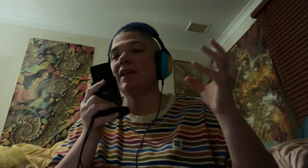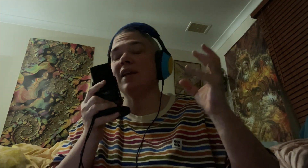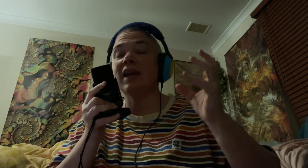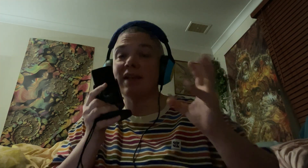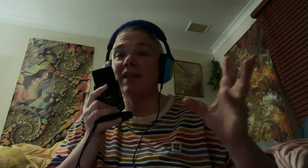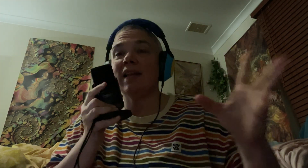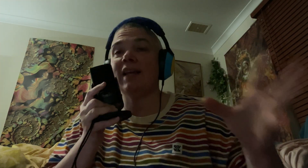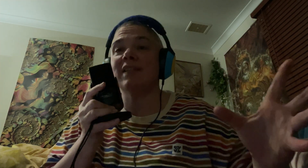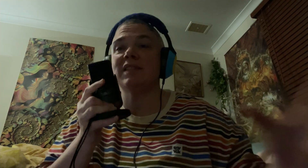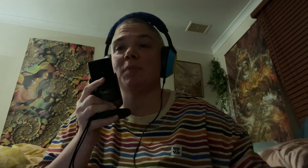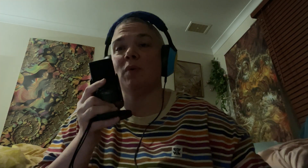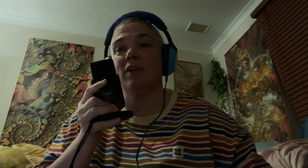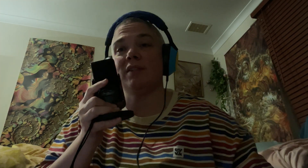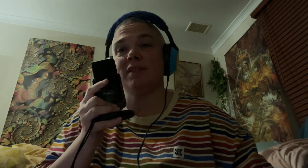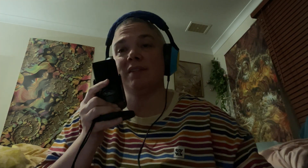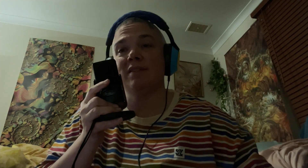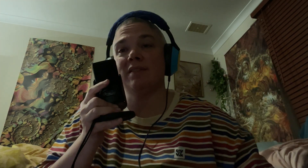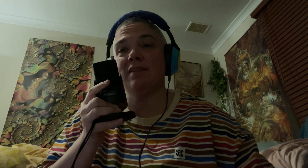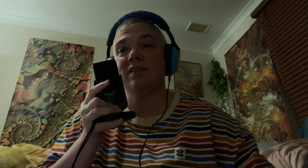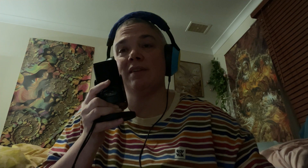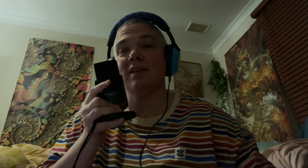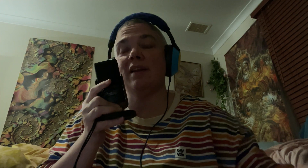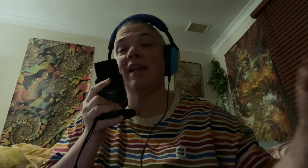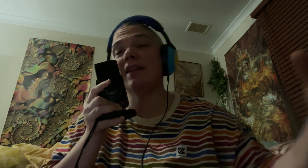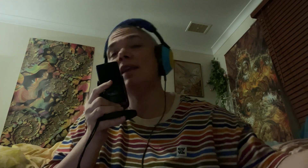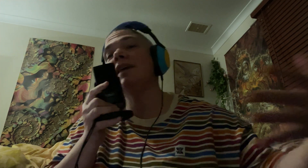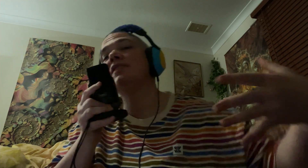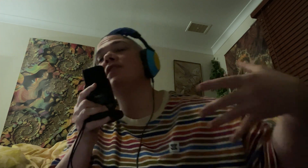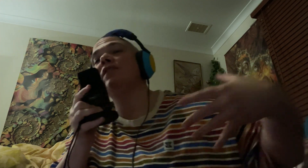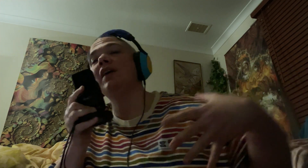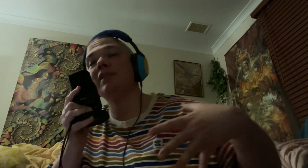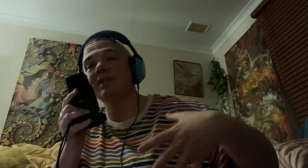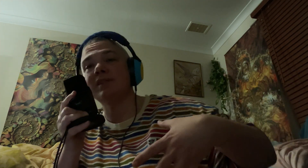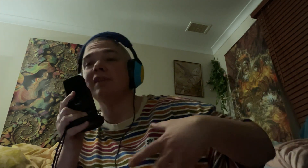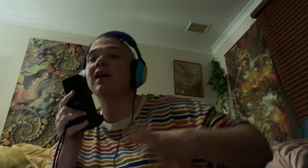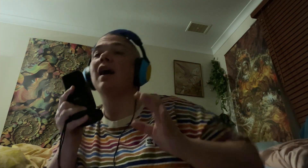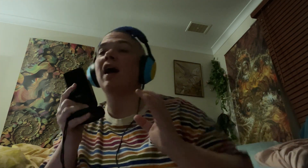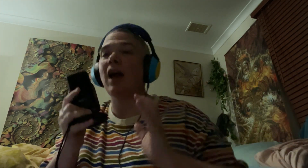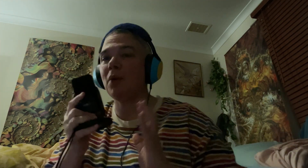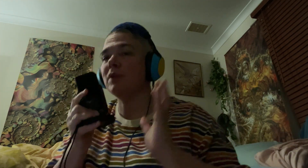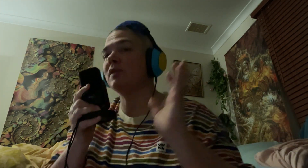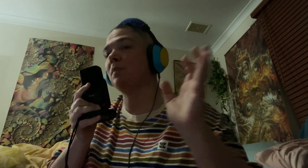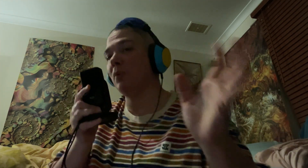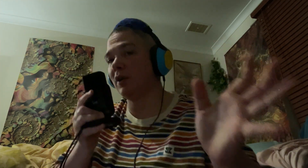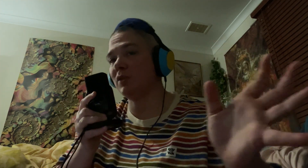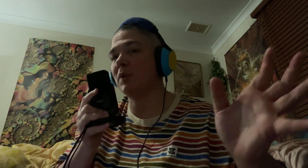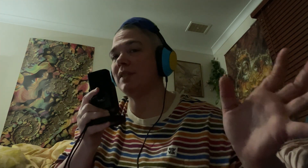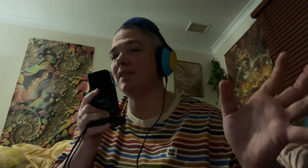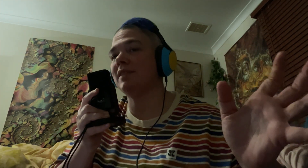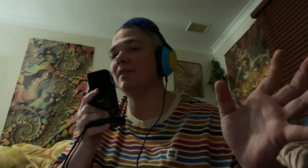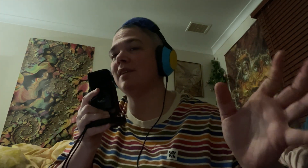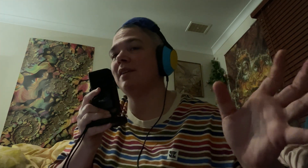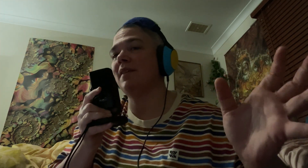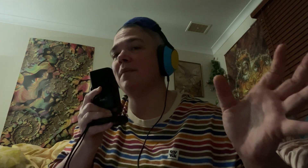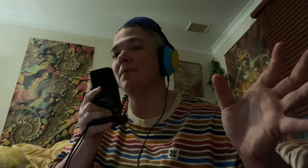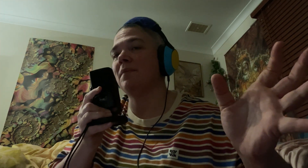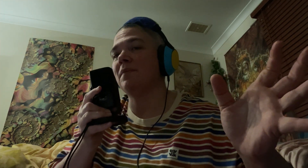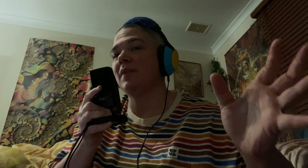not NDIS support. NDIS funds our support